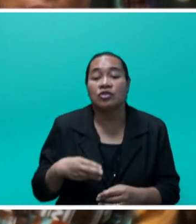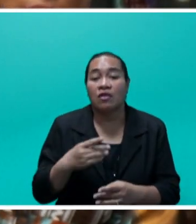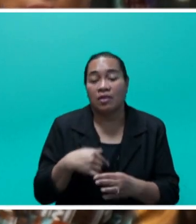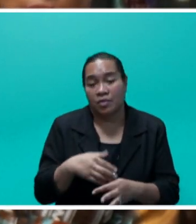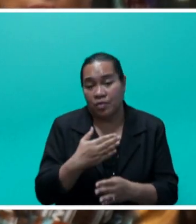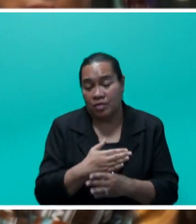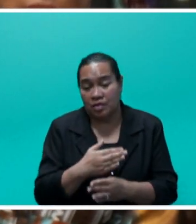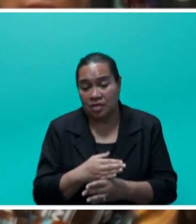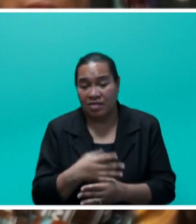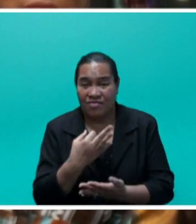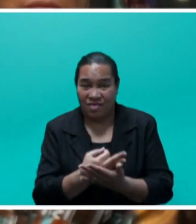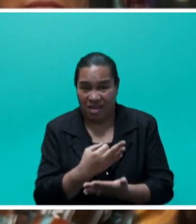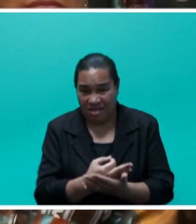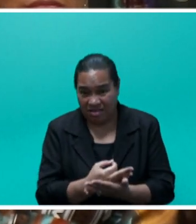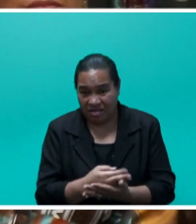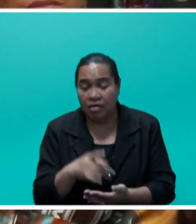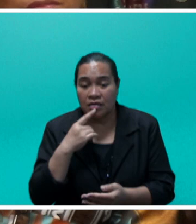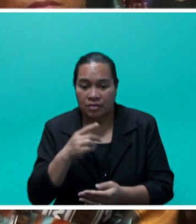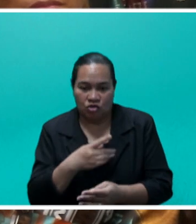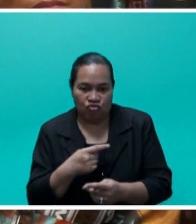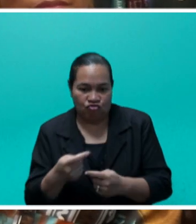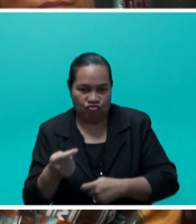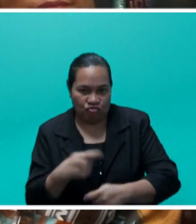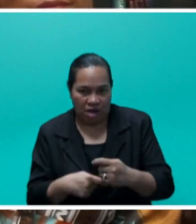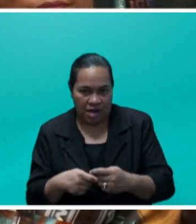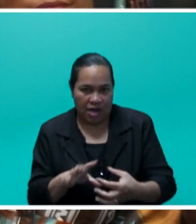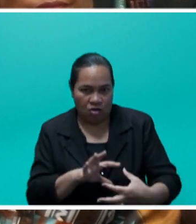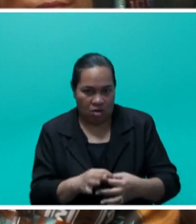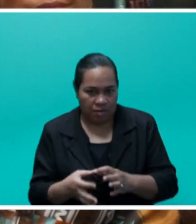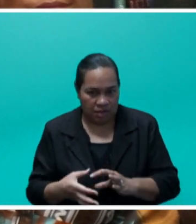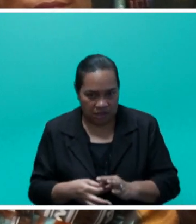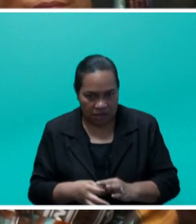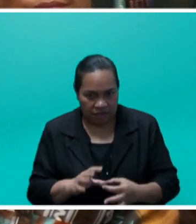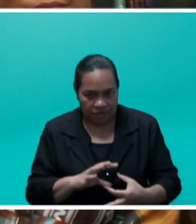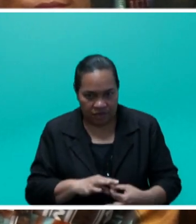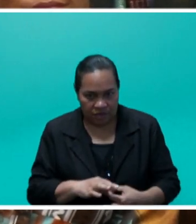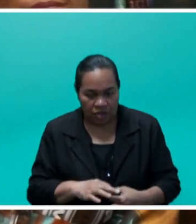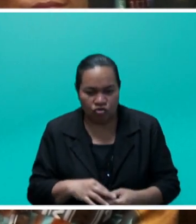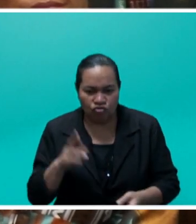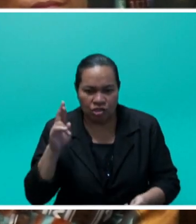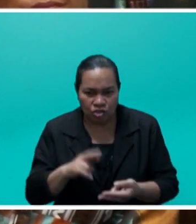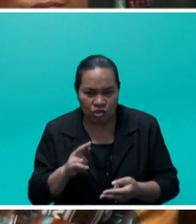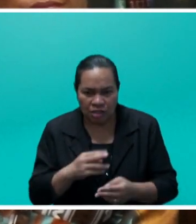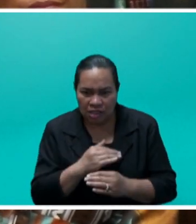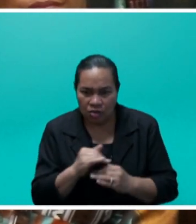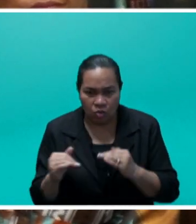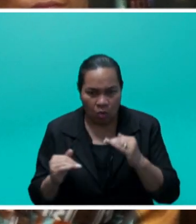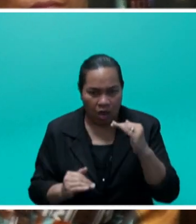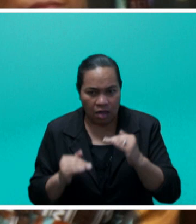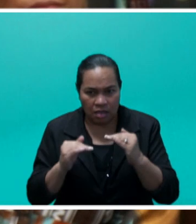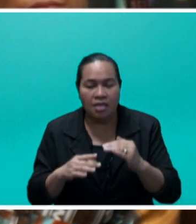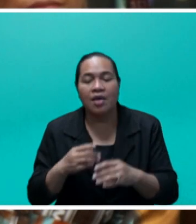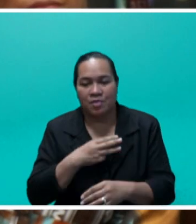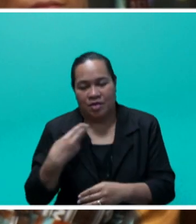Innovation and Infrastructure, Ministry of Trade and Cooperatives. Reduced Inequalities, again, Ministry of Women.